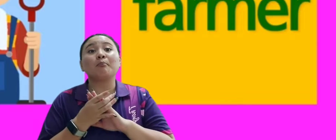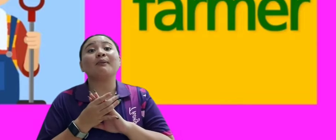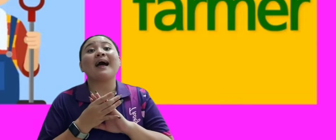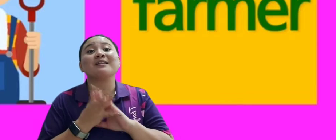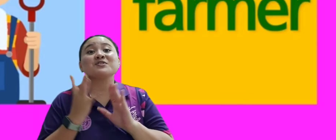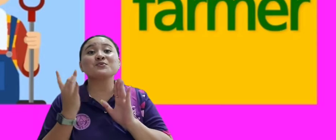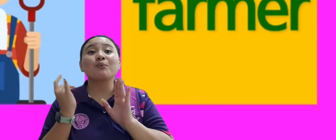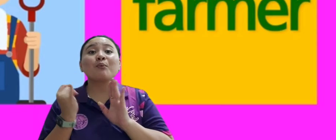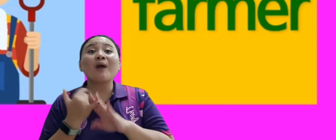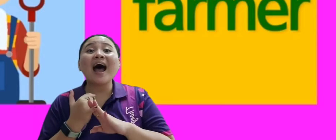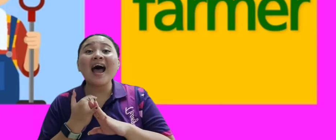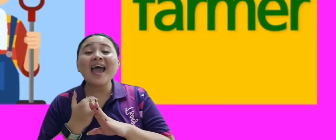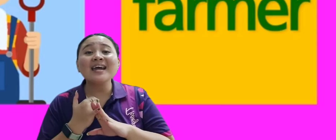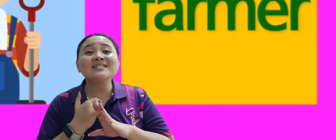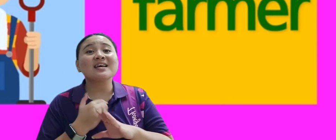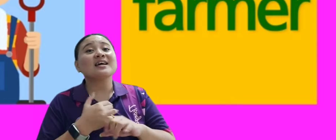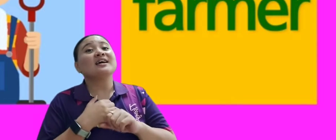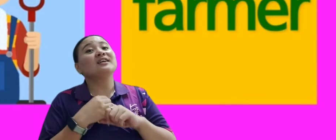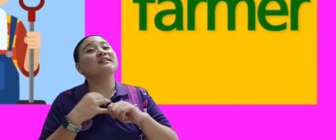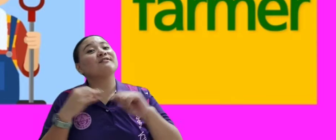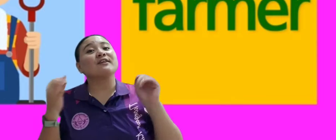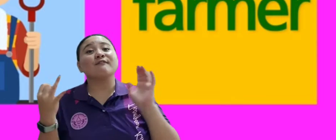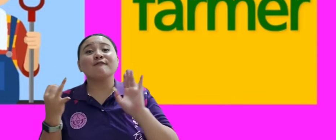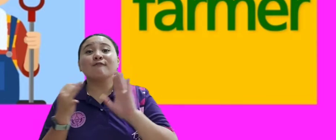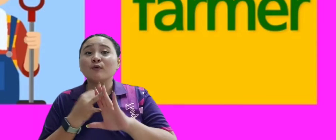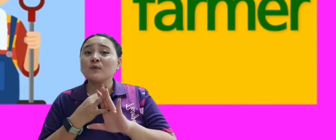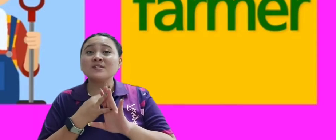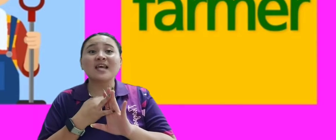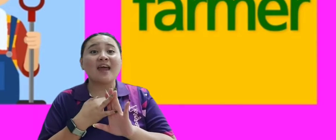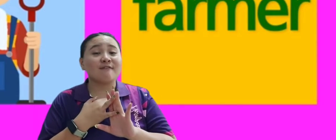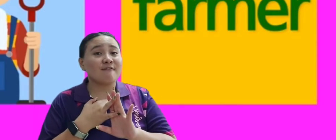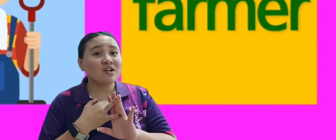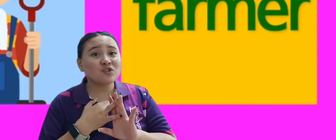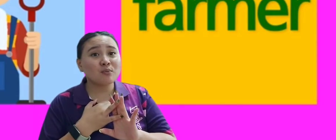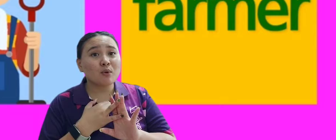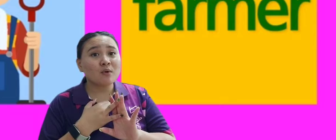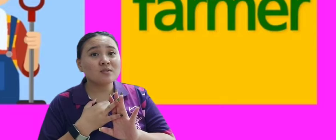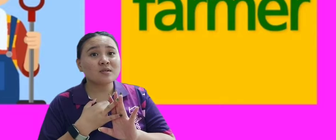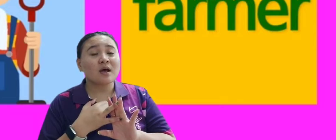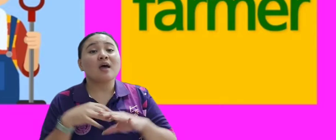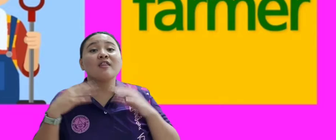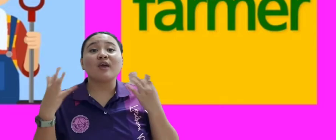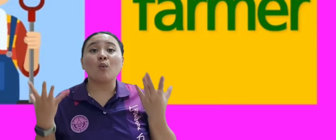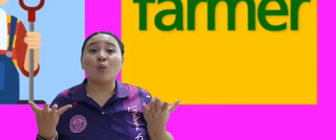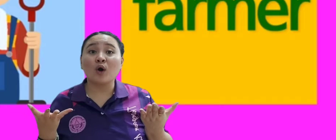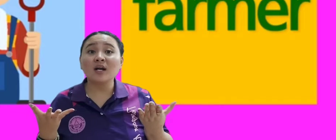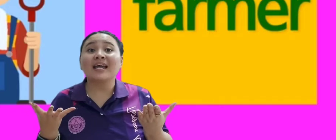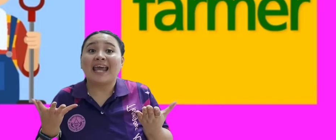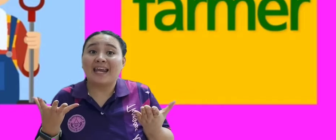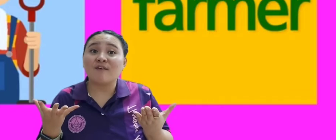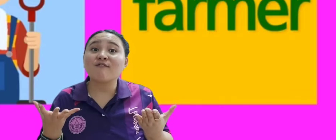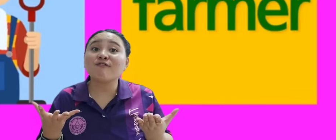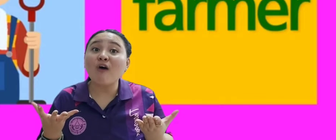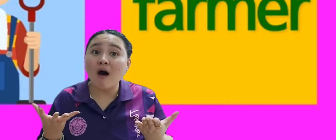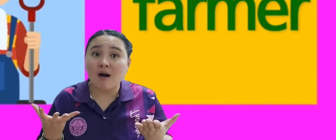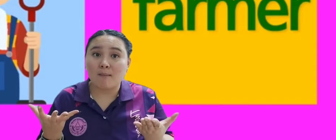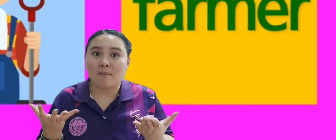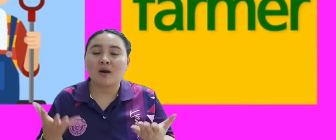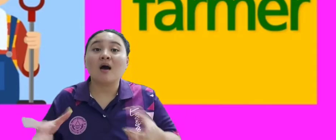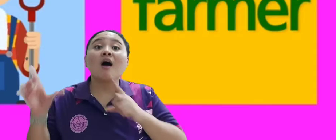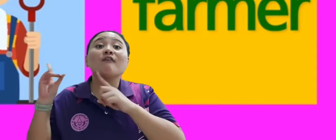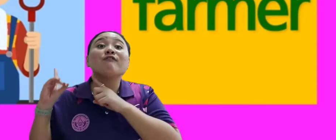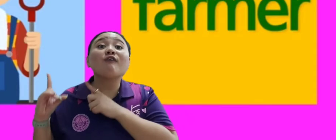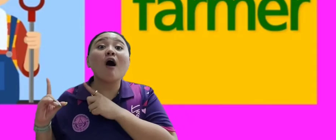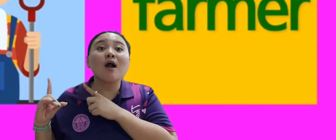what? Plants rice, different fruits and vegetables. They work in the